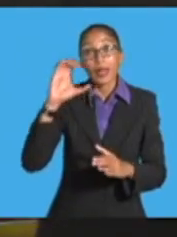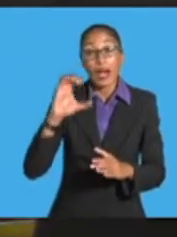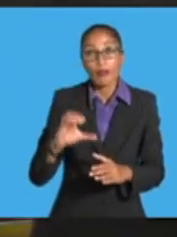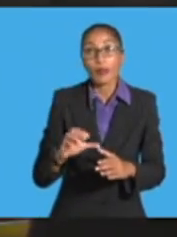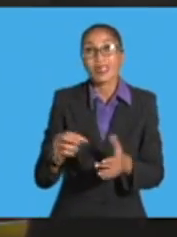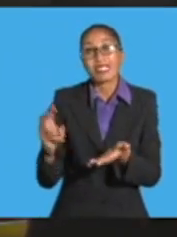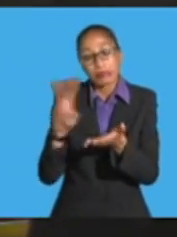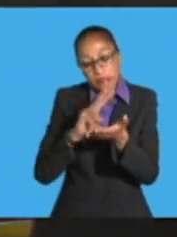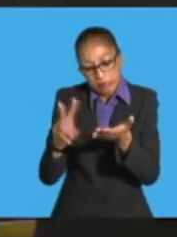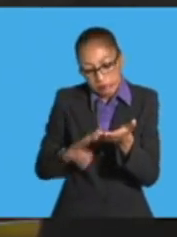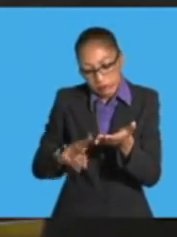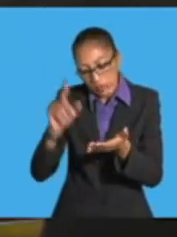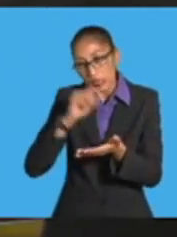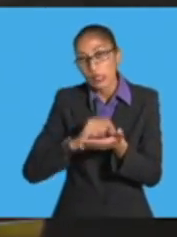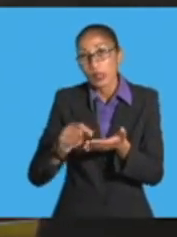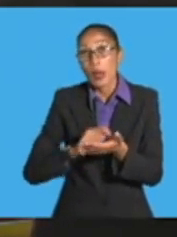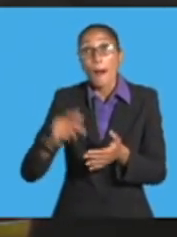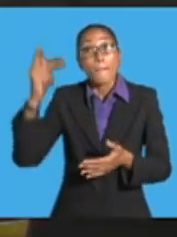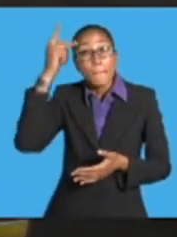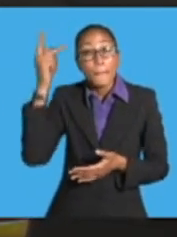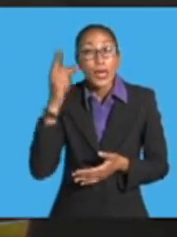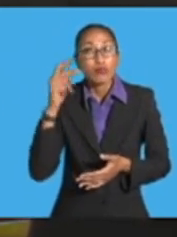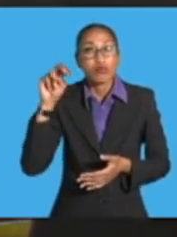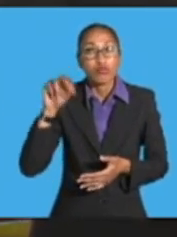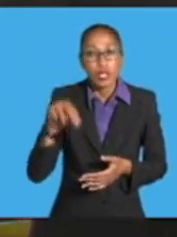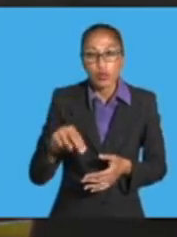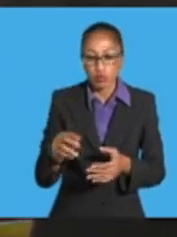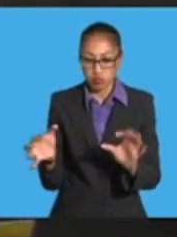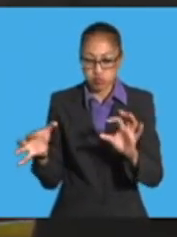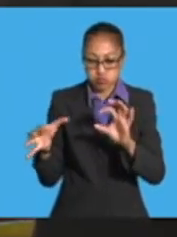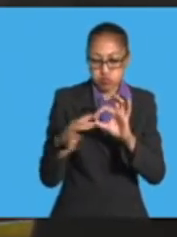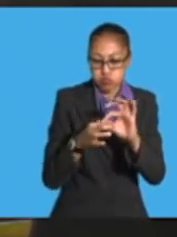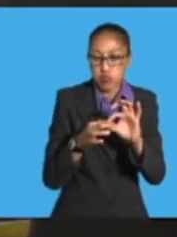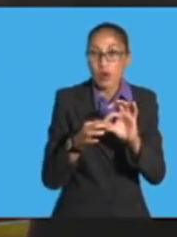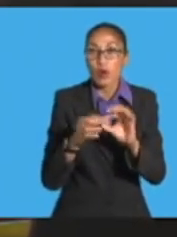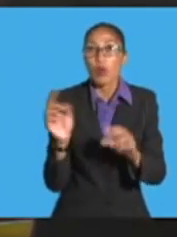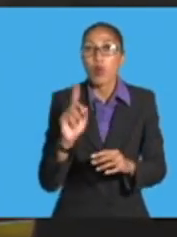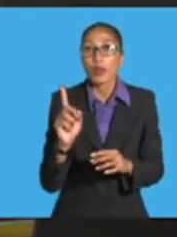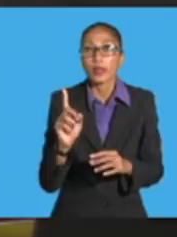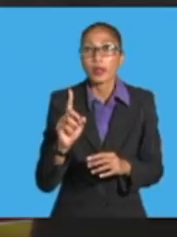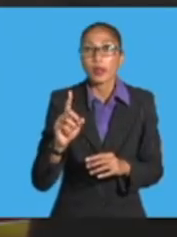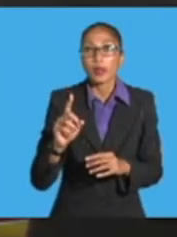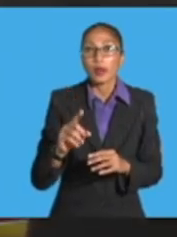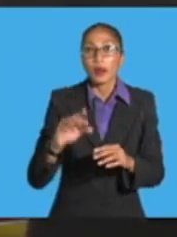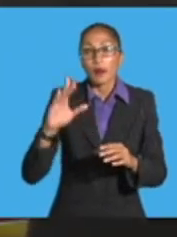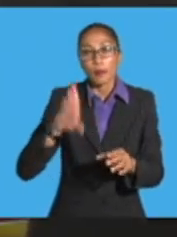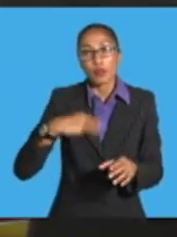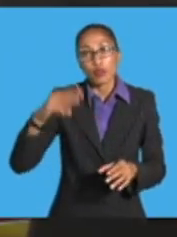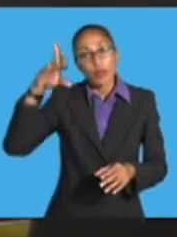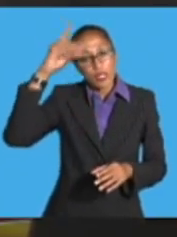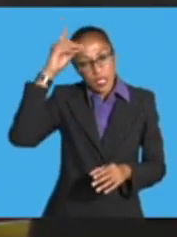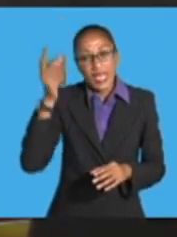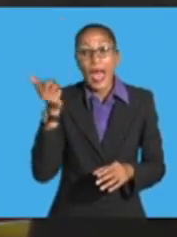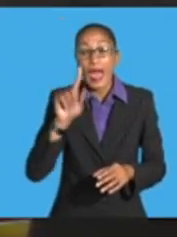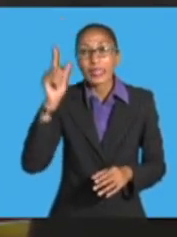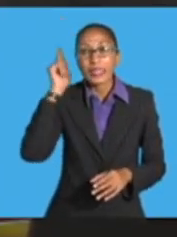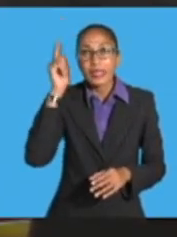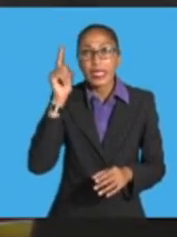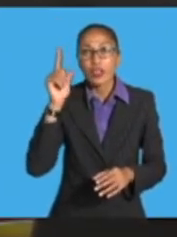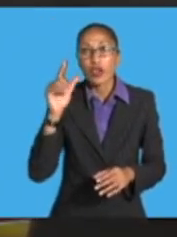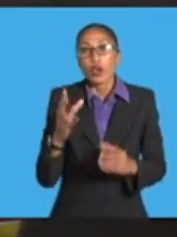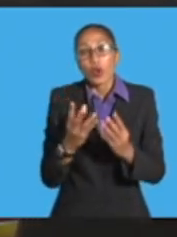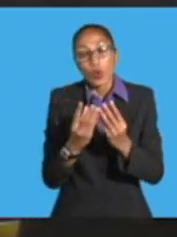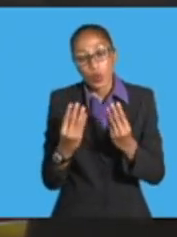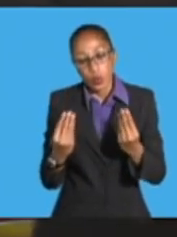pursuing. Parents need to work in hand with the Ministry of Education and teachers in order to ease the process